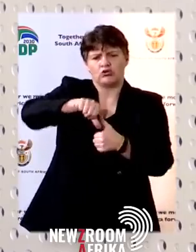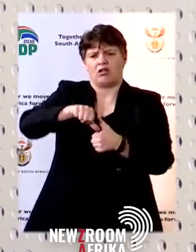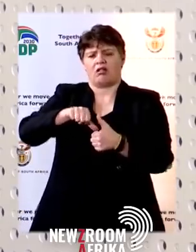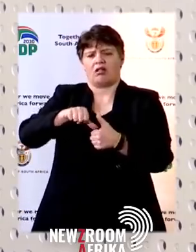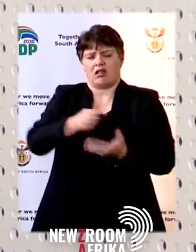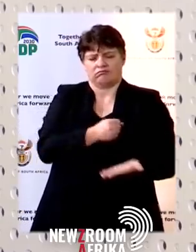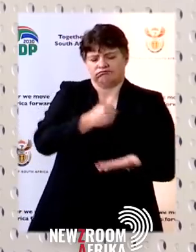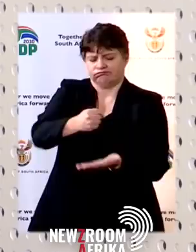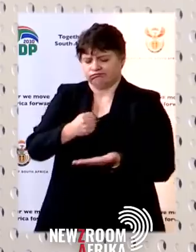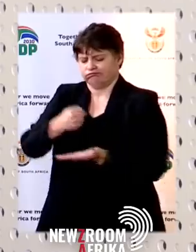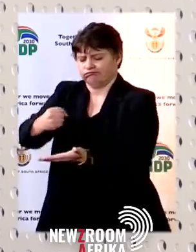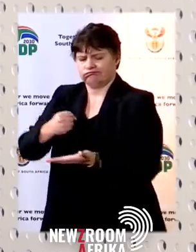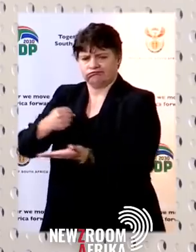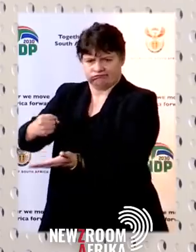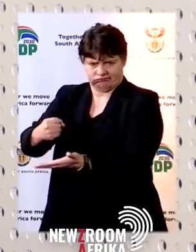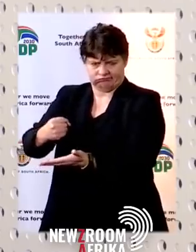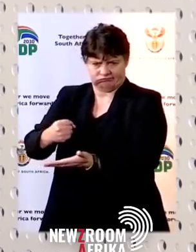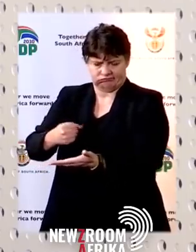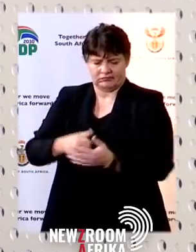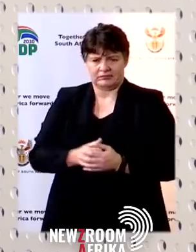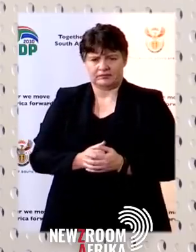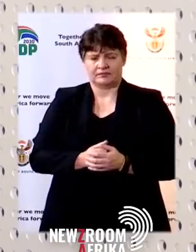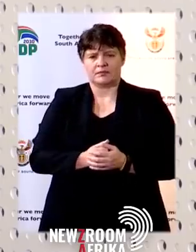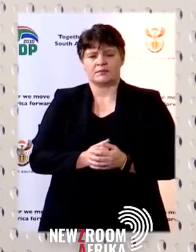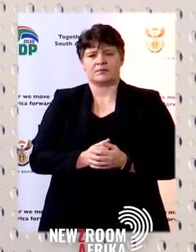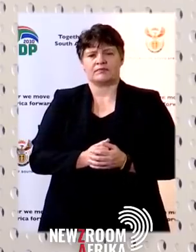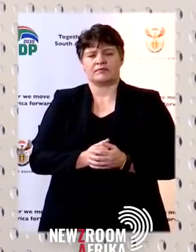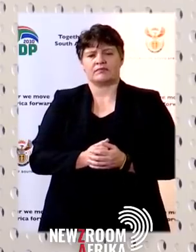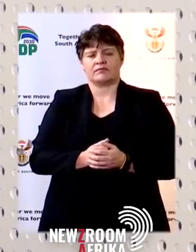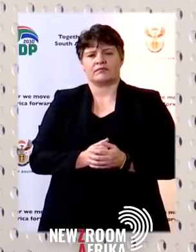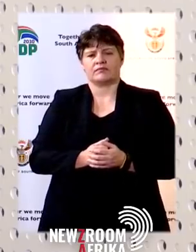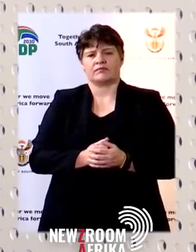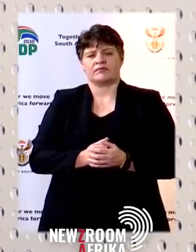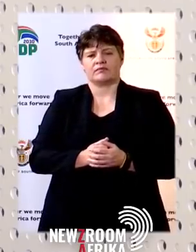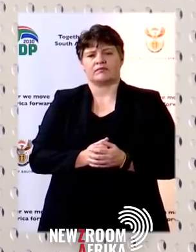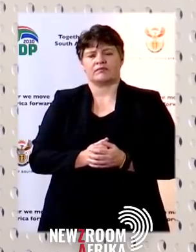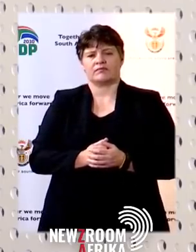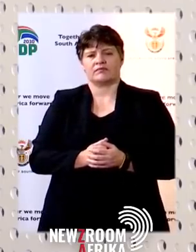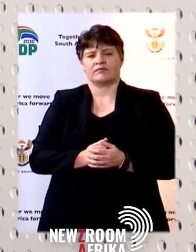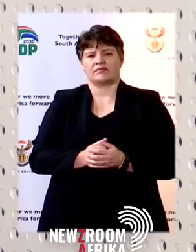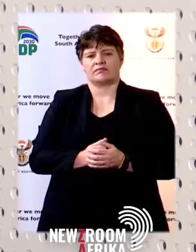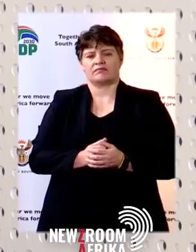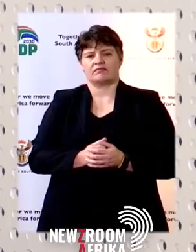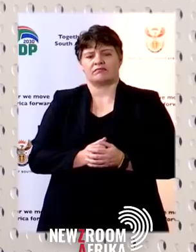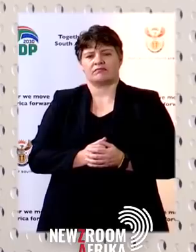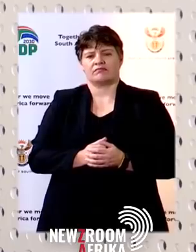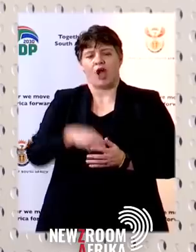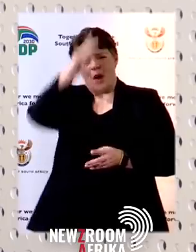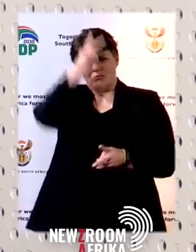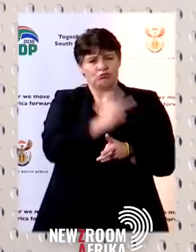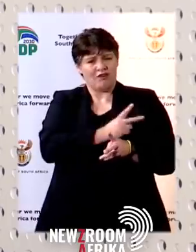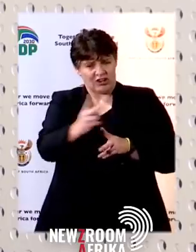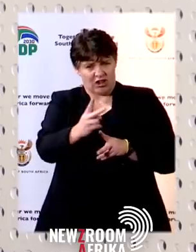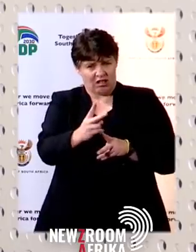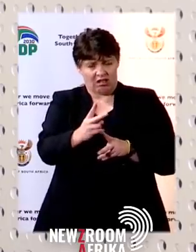relief. And I'm very pleased to say that there are a number of South African professionals who have